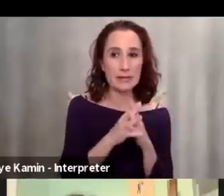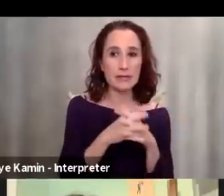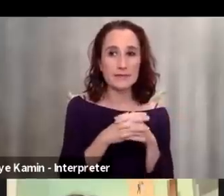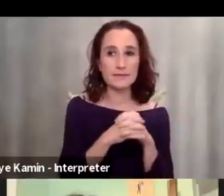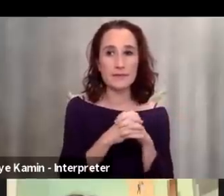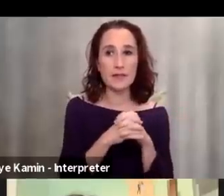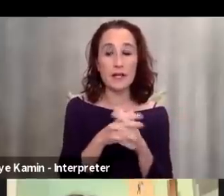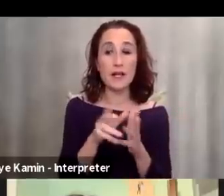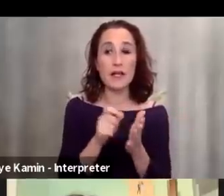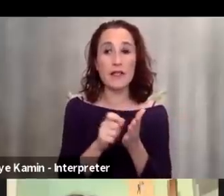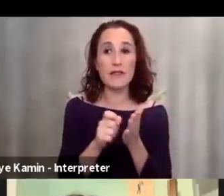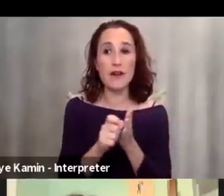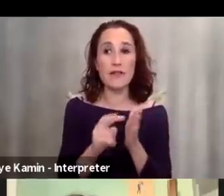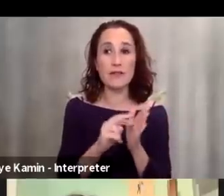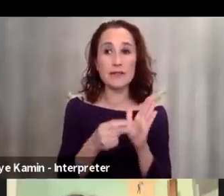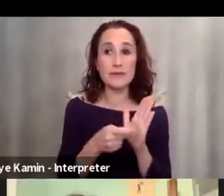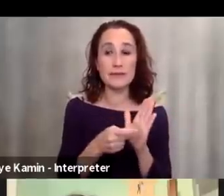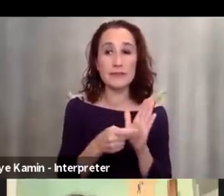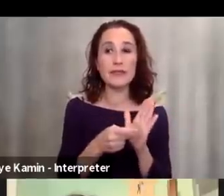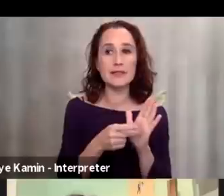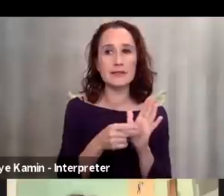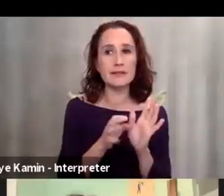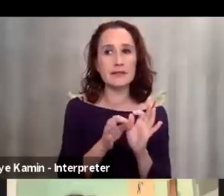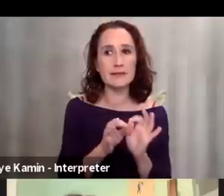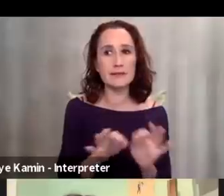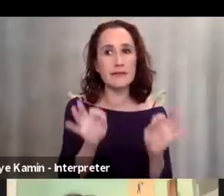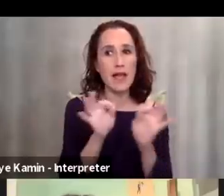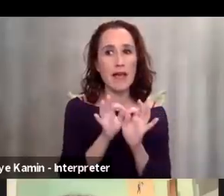what the author meant should count.